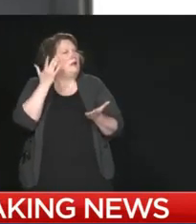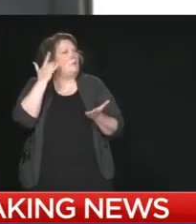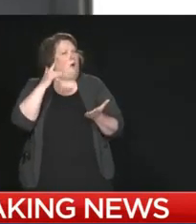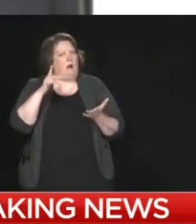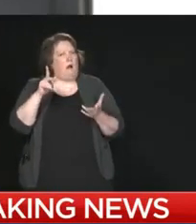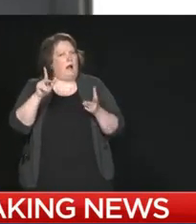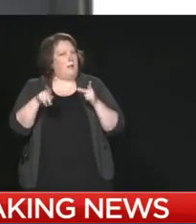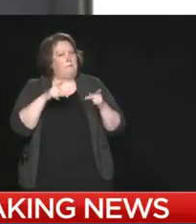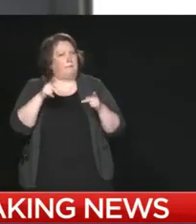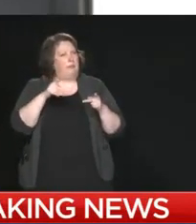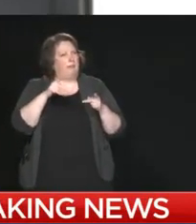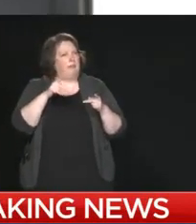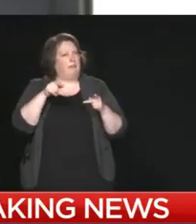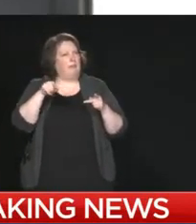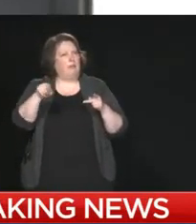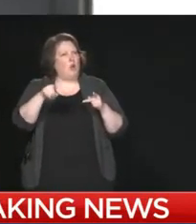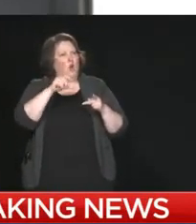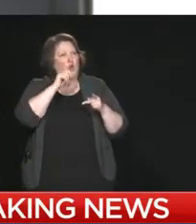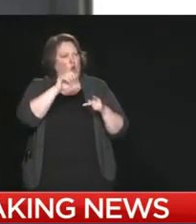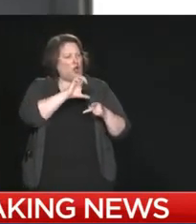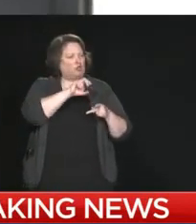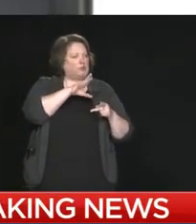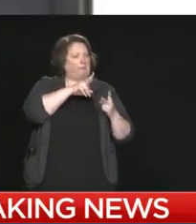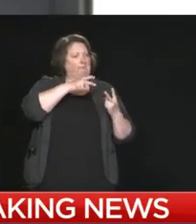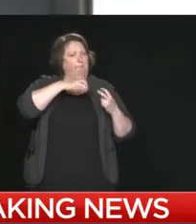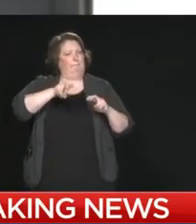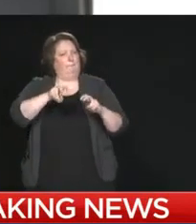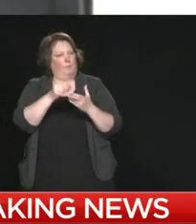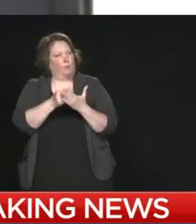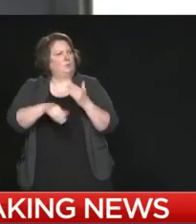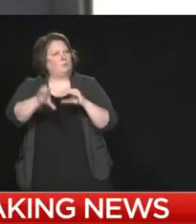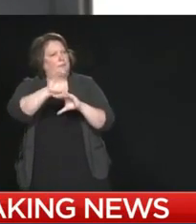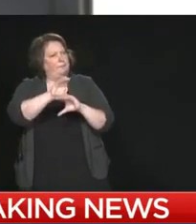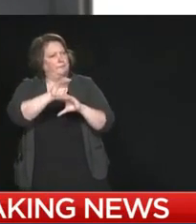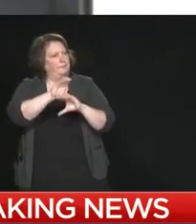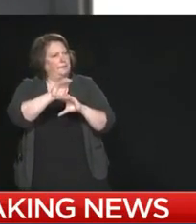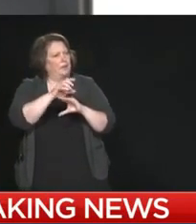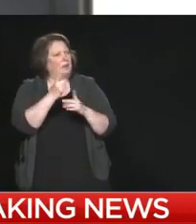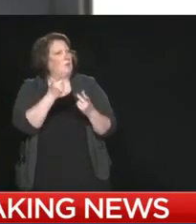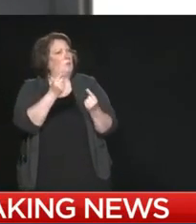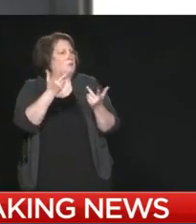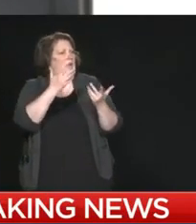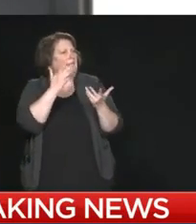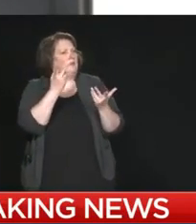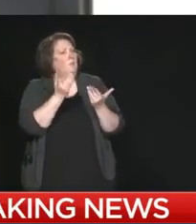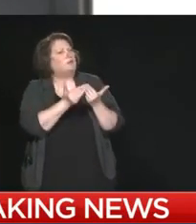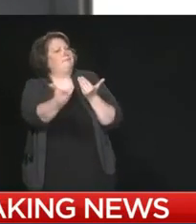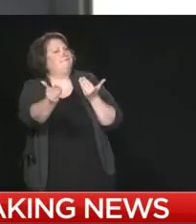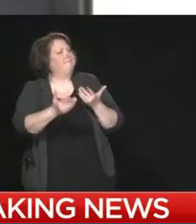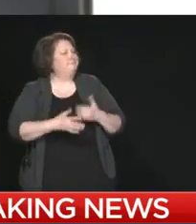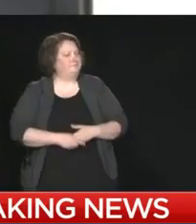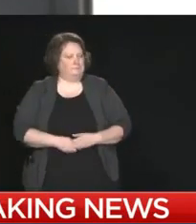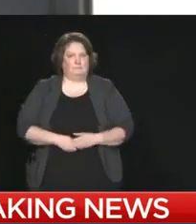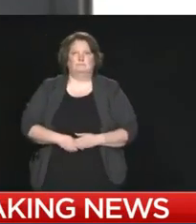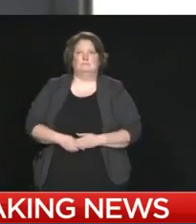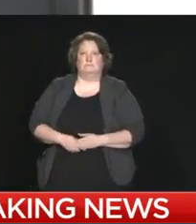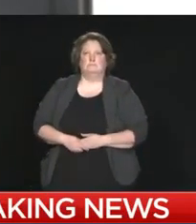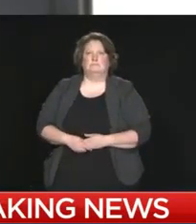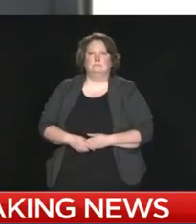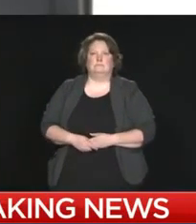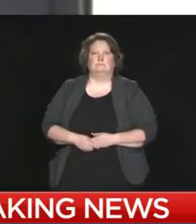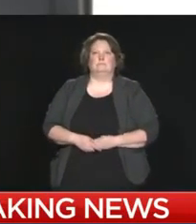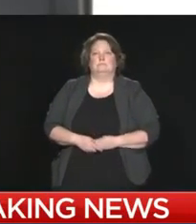not transferring from the CERB to the wage subsidy and how to go forward as the economy reopens? I think the important